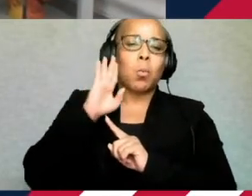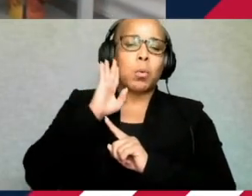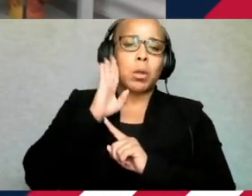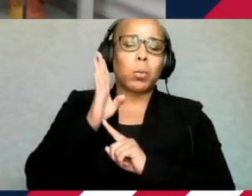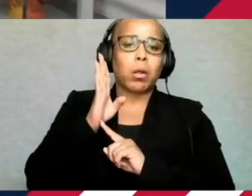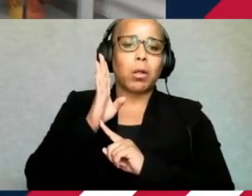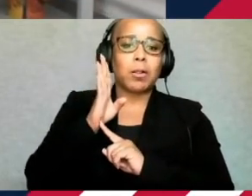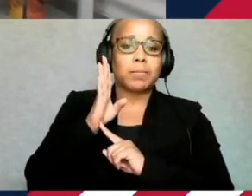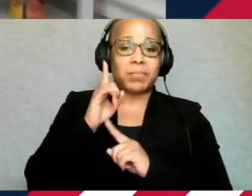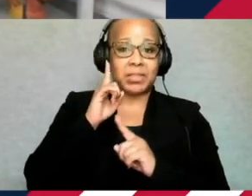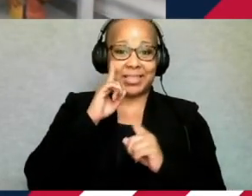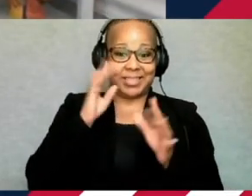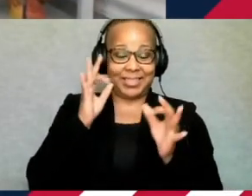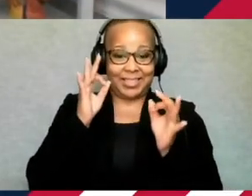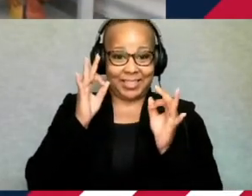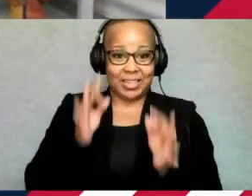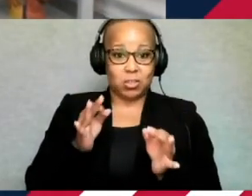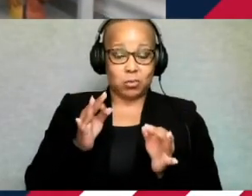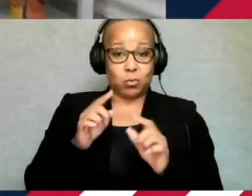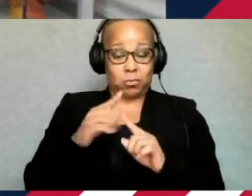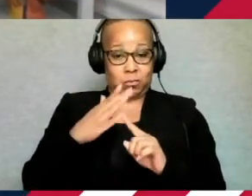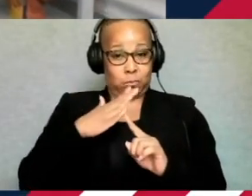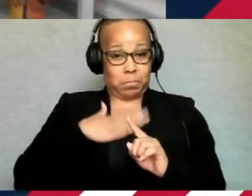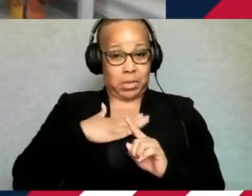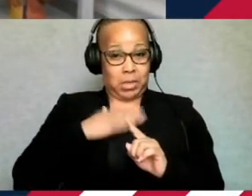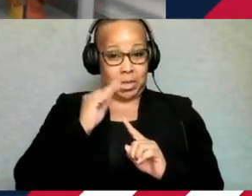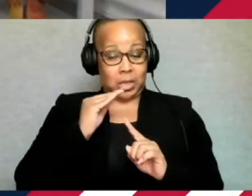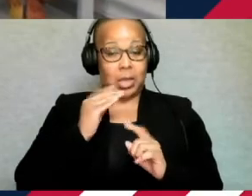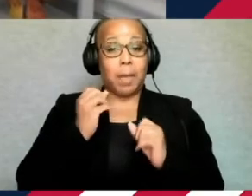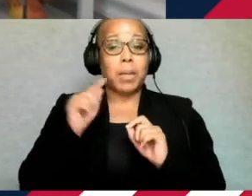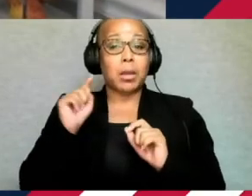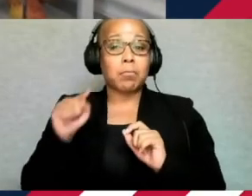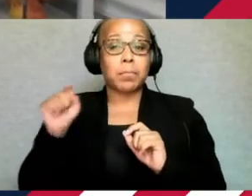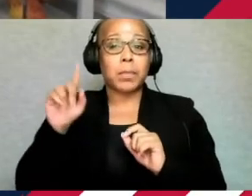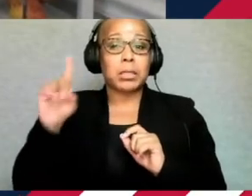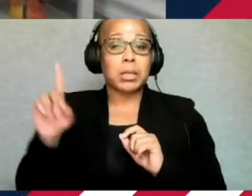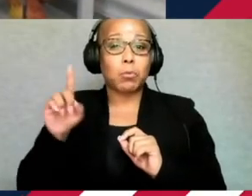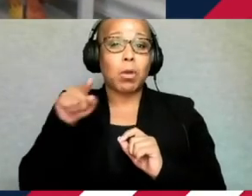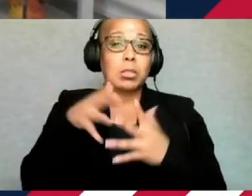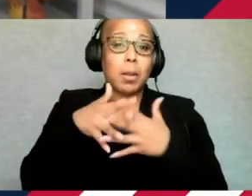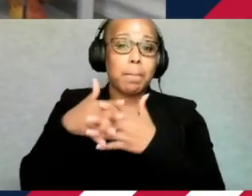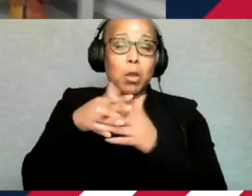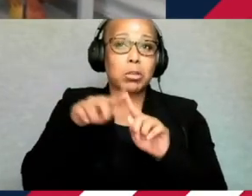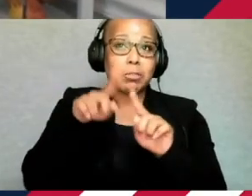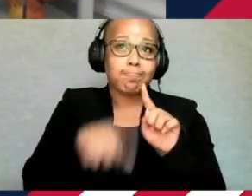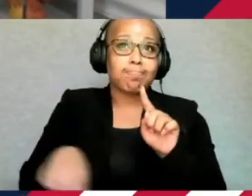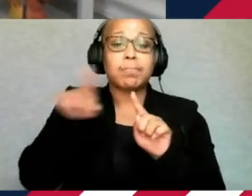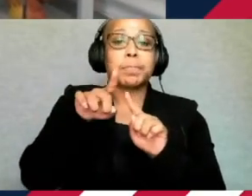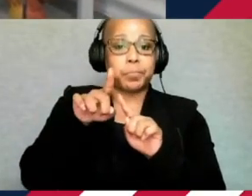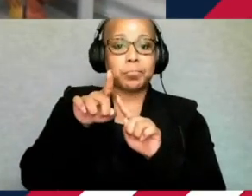it's a decision that to me, and I think to so many Democrats and Americans across the country, is as